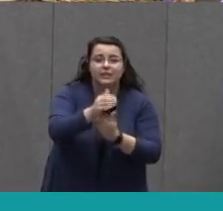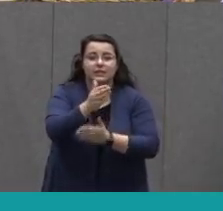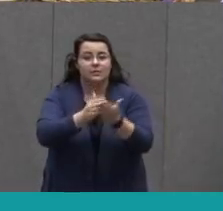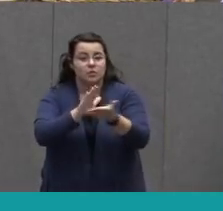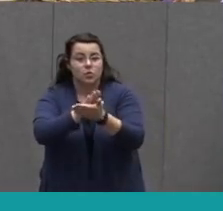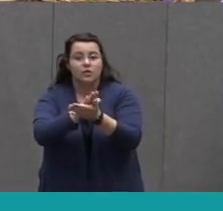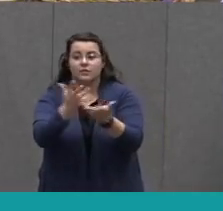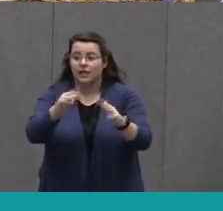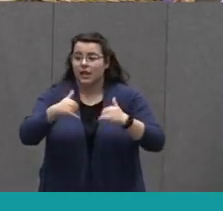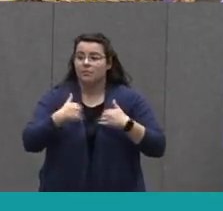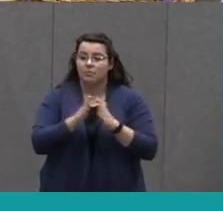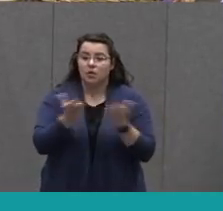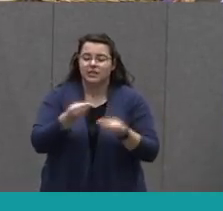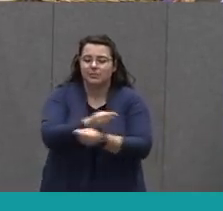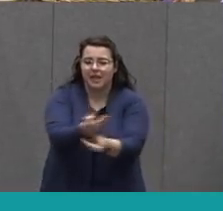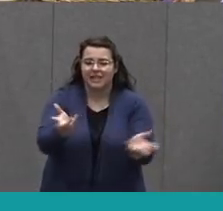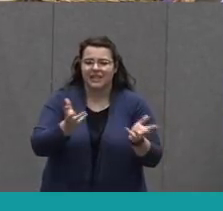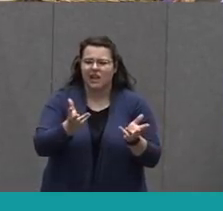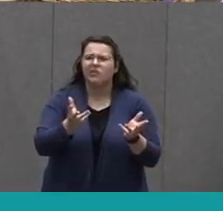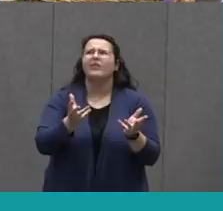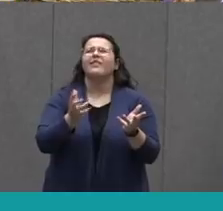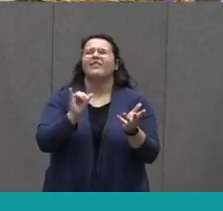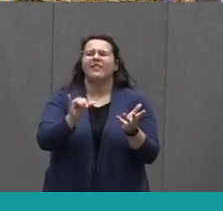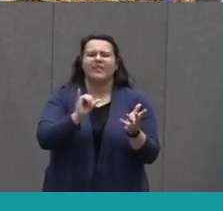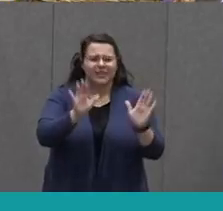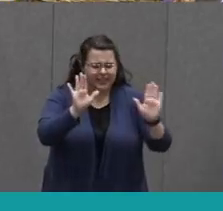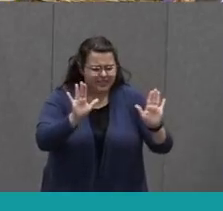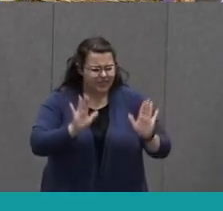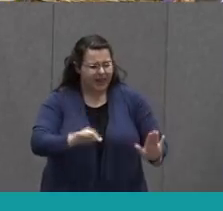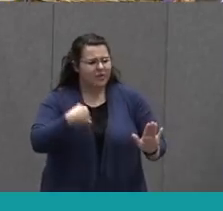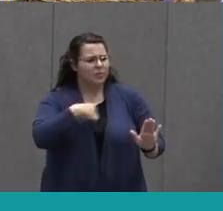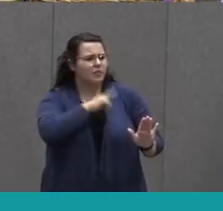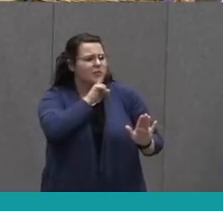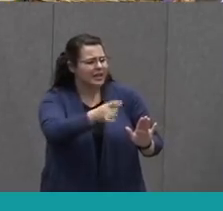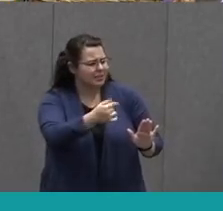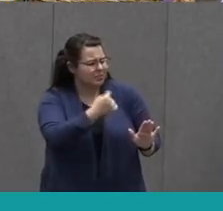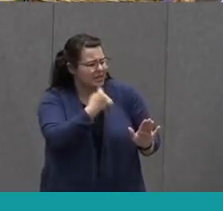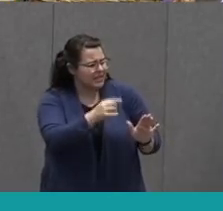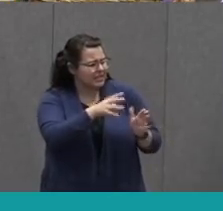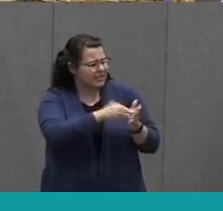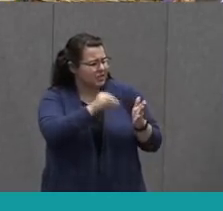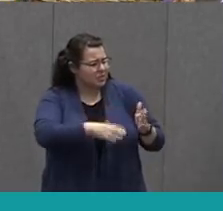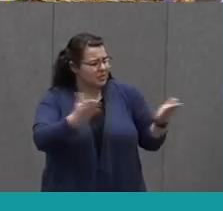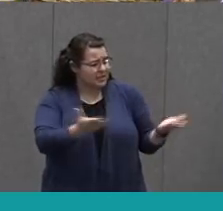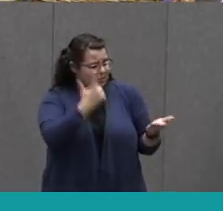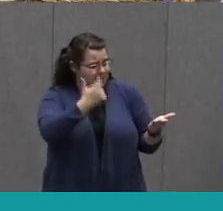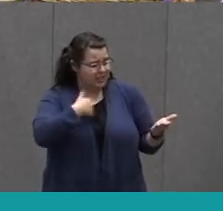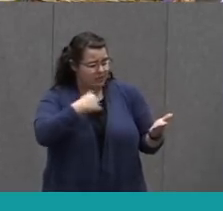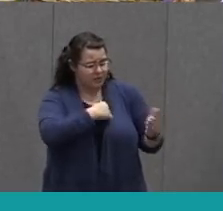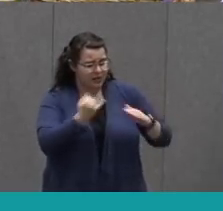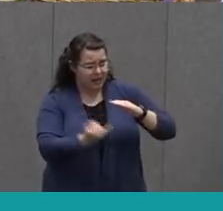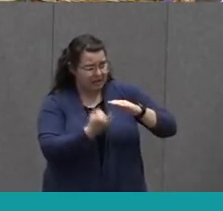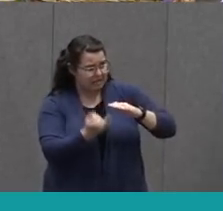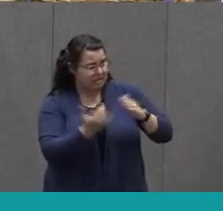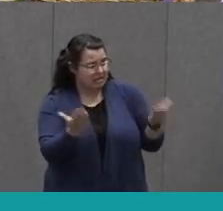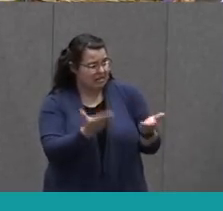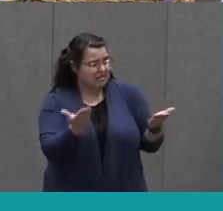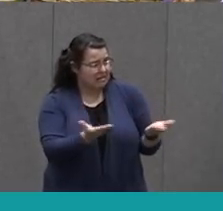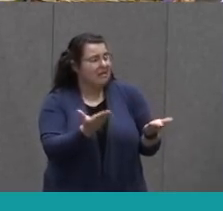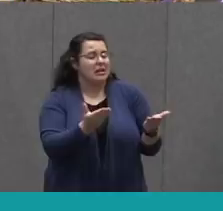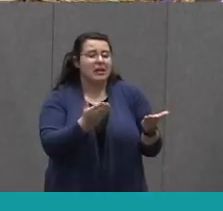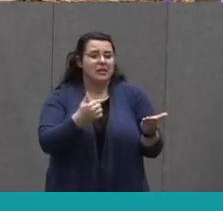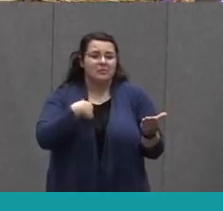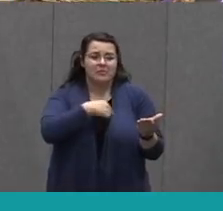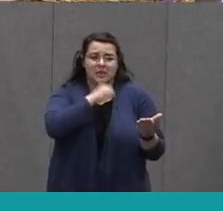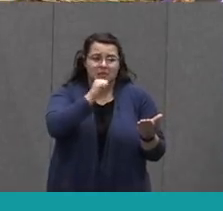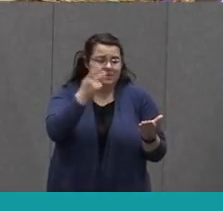have books that they're handing out. That's great. Well, we've really missed the kids here because we're kind of isolated in the studio, so we don't get to see them. Pretty soon,